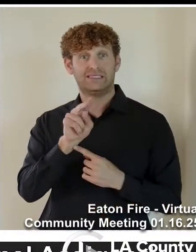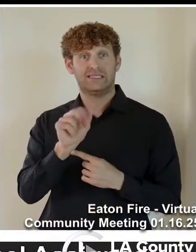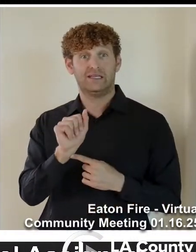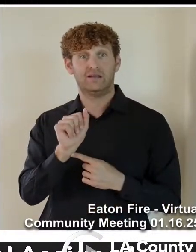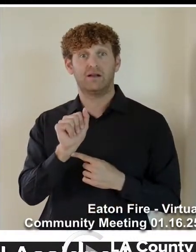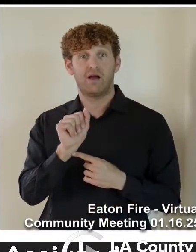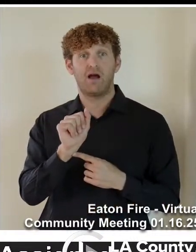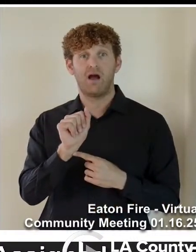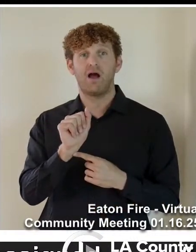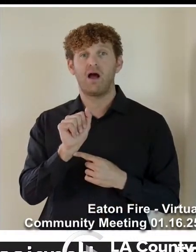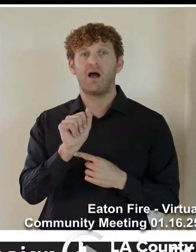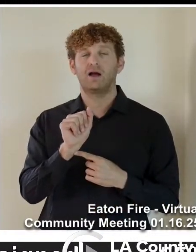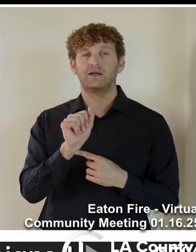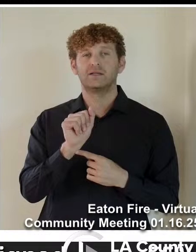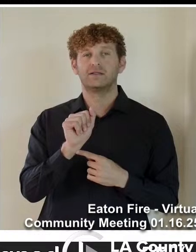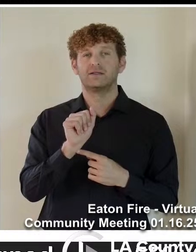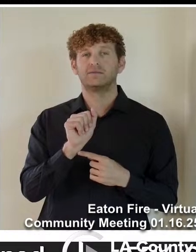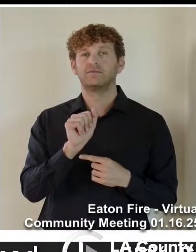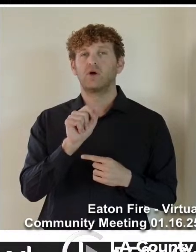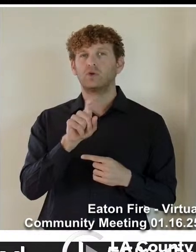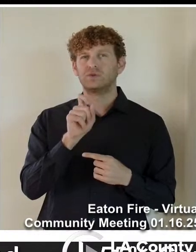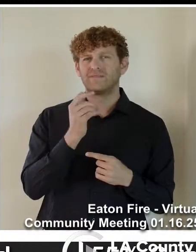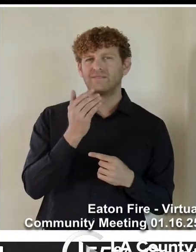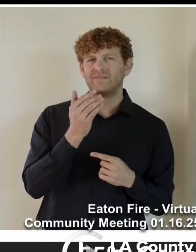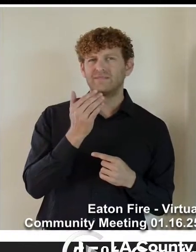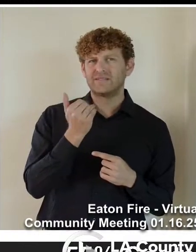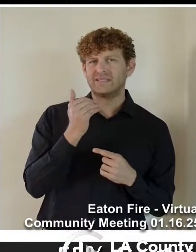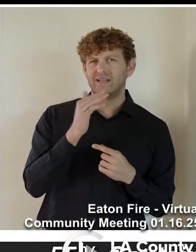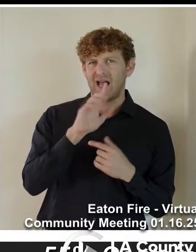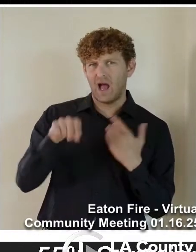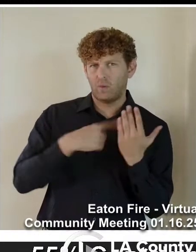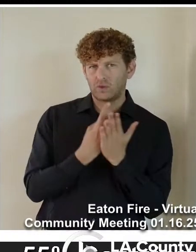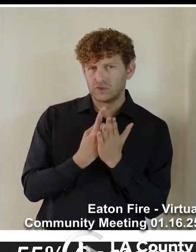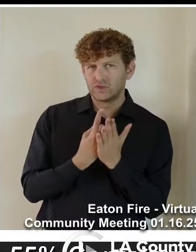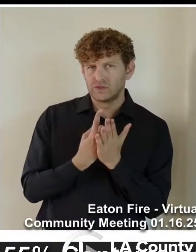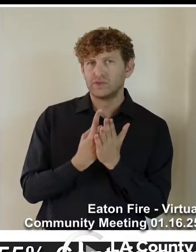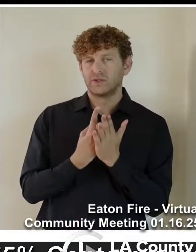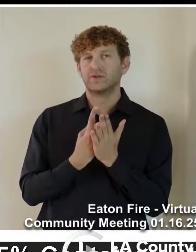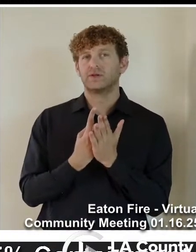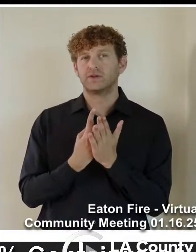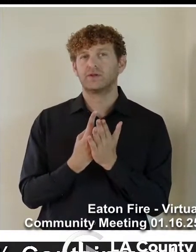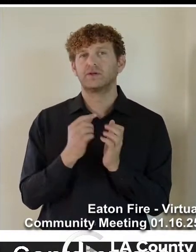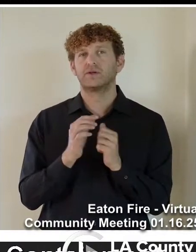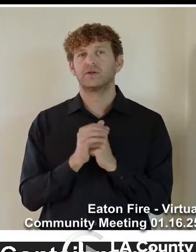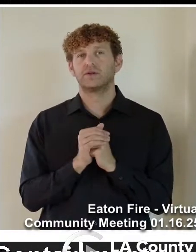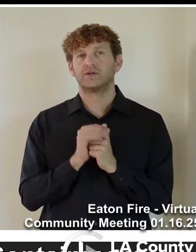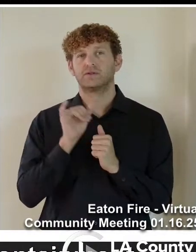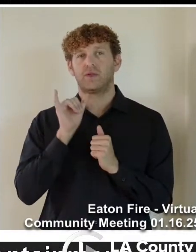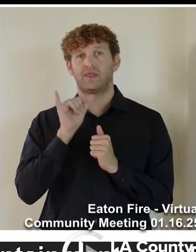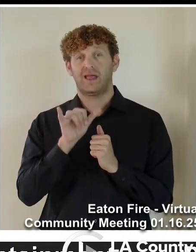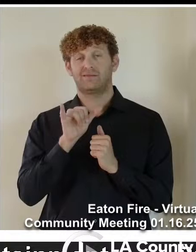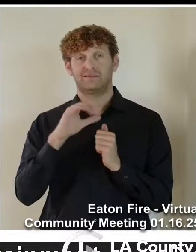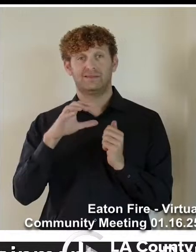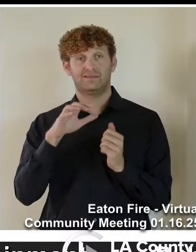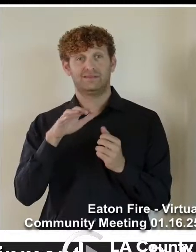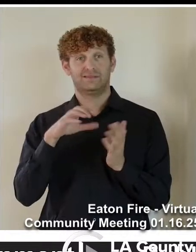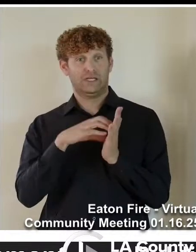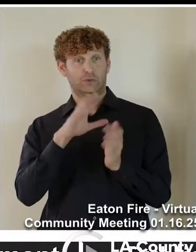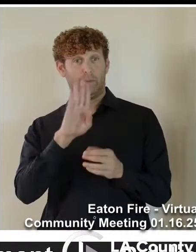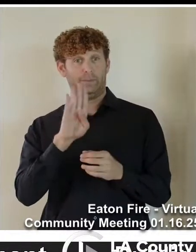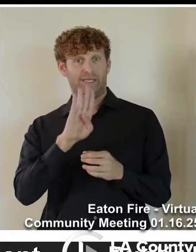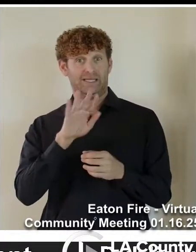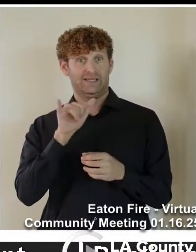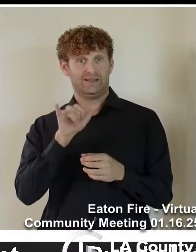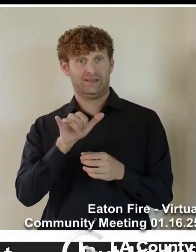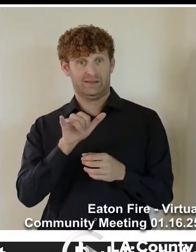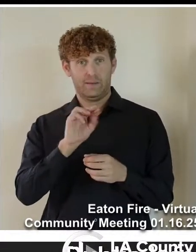were Meadows, the Meadows area of Altadena, Millard, Section B, and Millard, Section C. Please refer